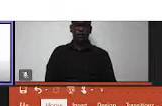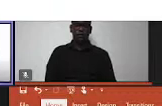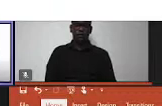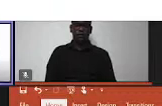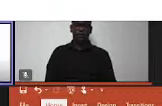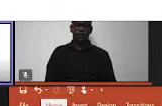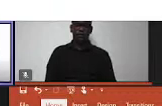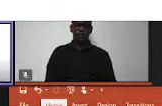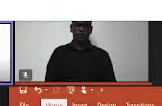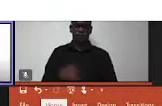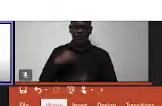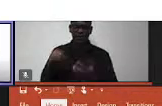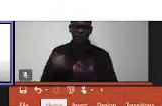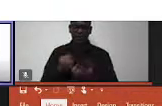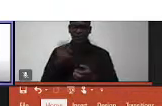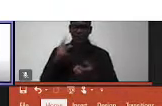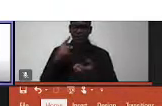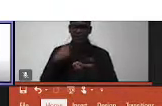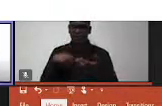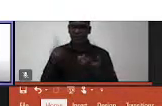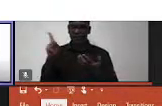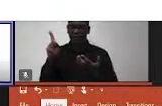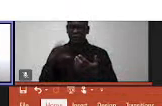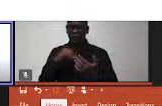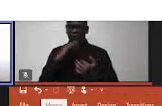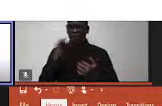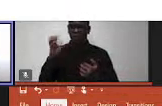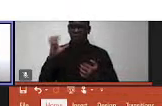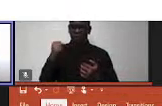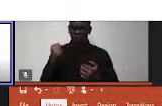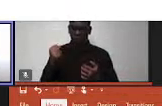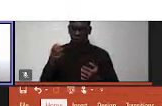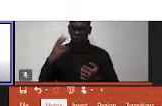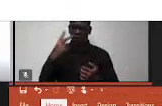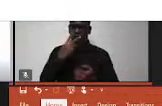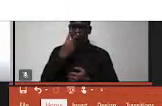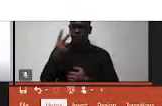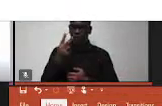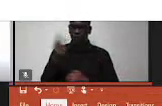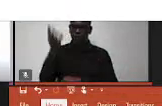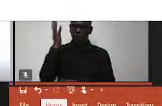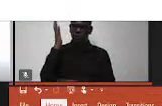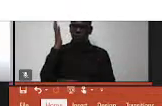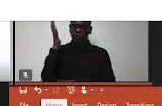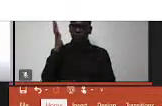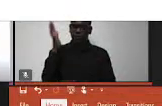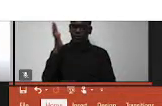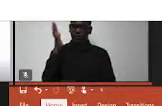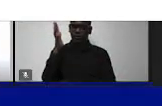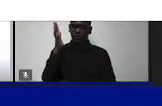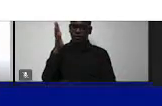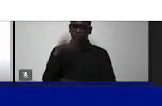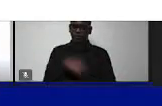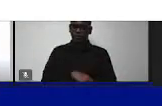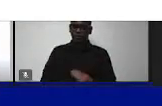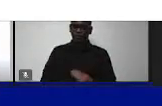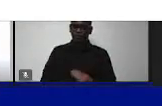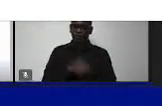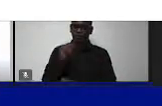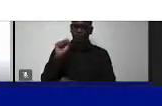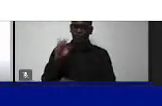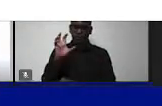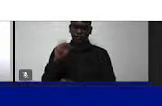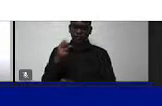I just want to check now if you can see the presentation. Yes, I can see it. It's just not